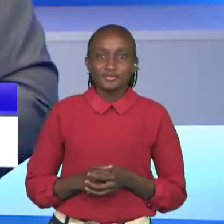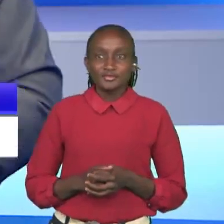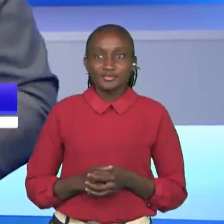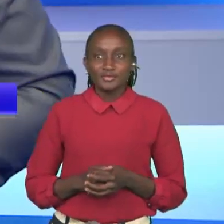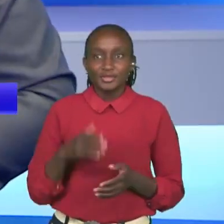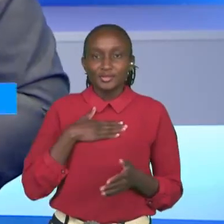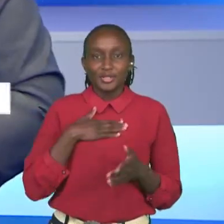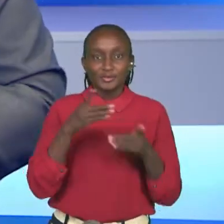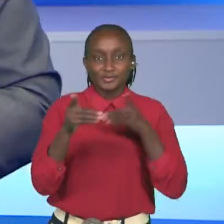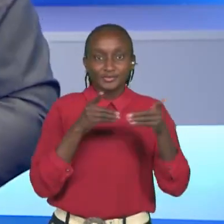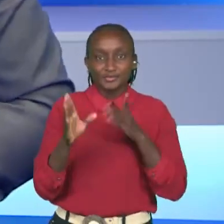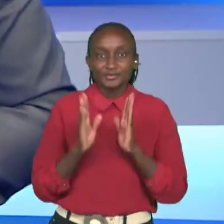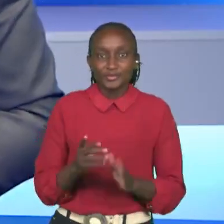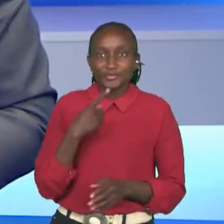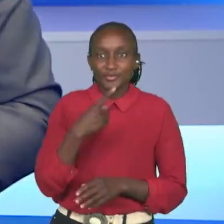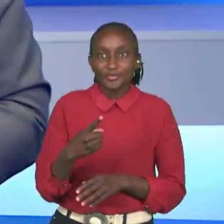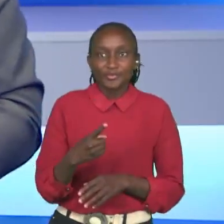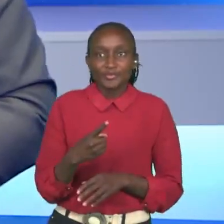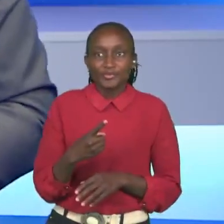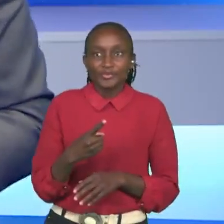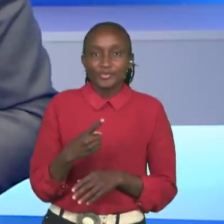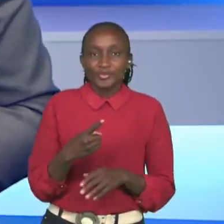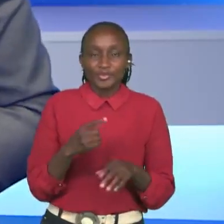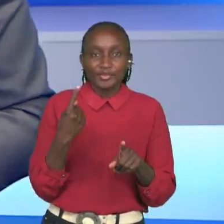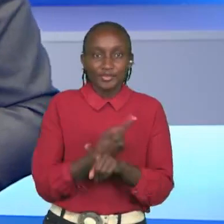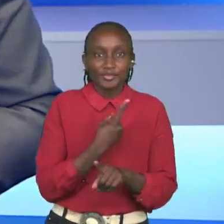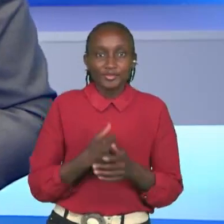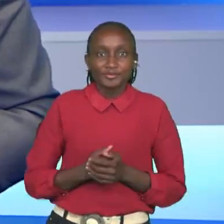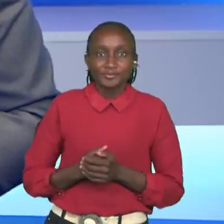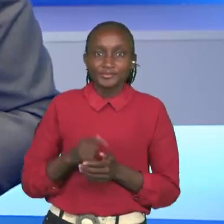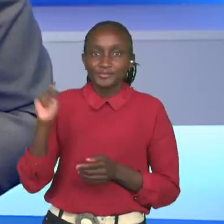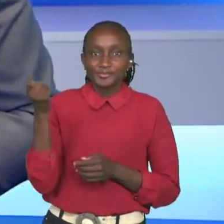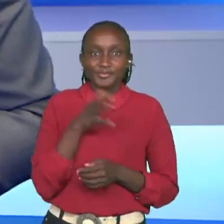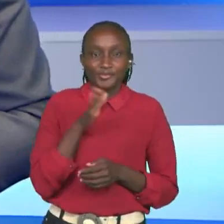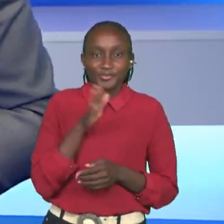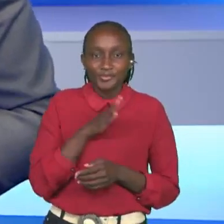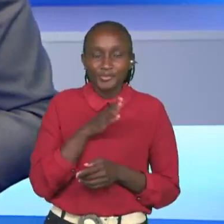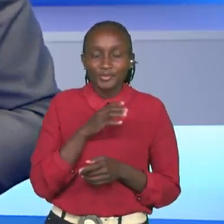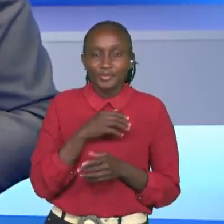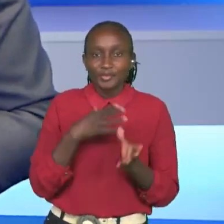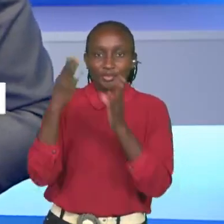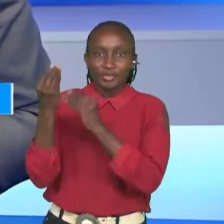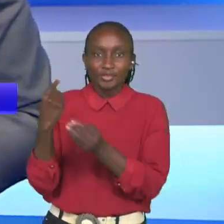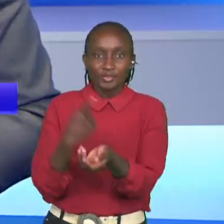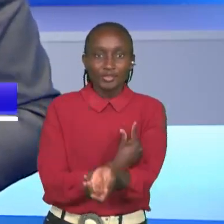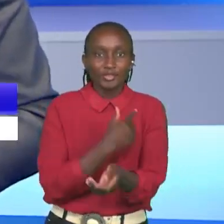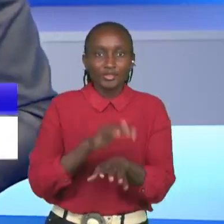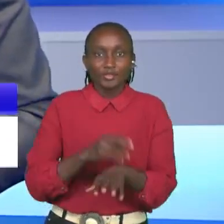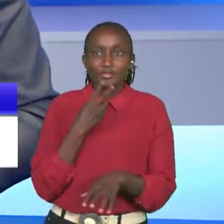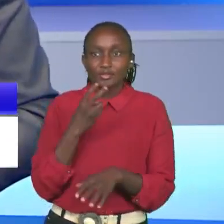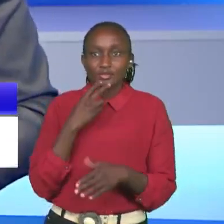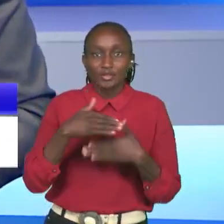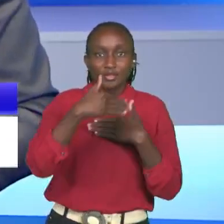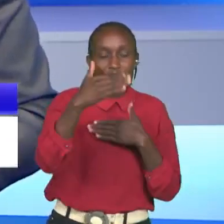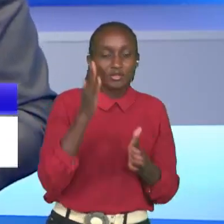My director, Dan Kilonzo, said the ground need different. The Kenya women national team Harambee Starlets is set to leave for Ghana on Tuesday ahead of the